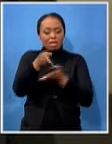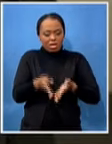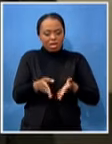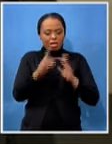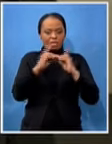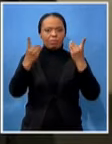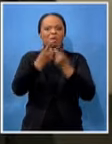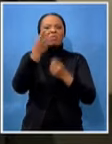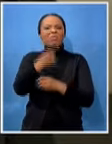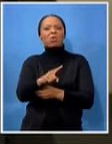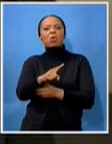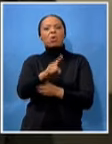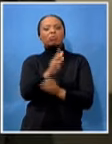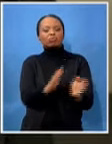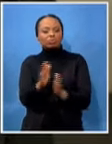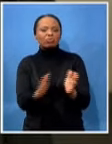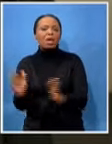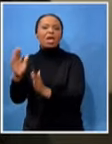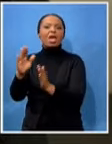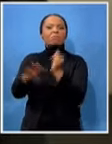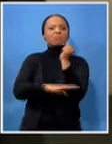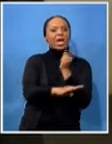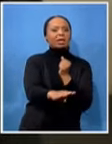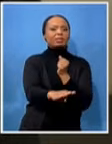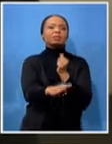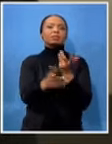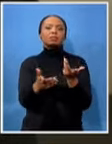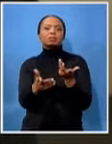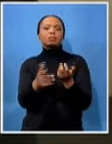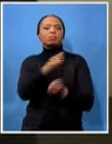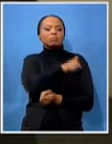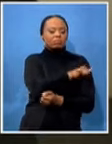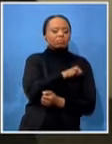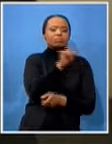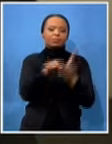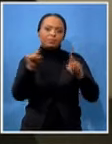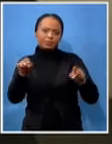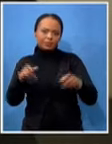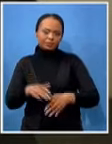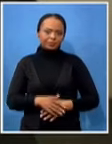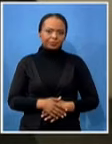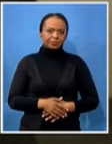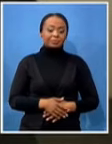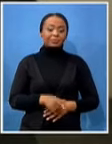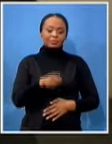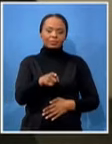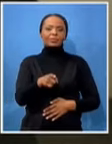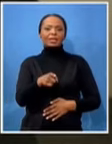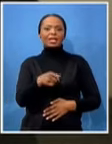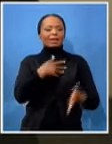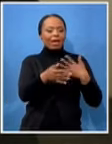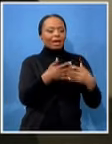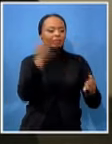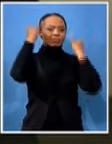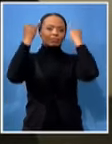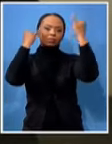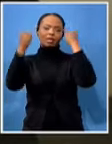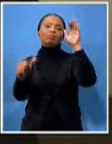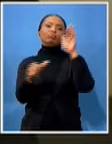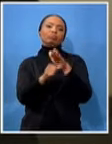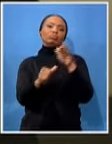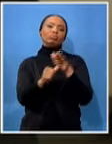Whatever we thought at the beginning was necessary, we're going to have to open up and increase the numbers more so that there's never